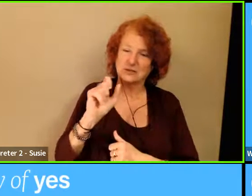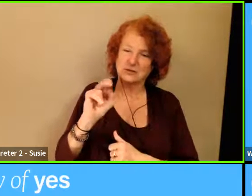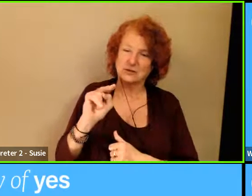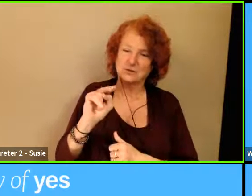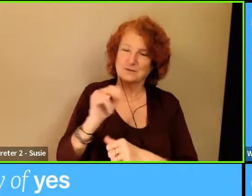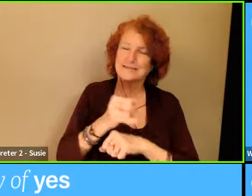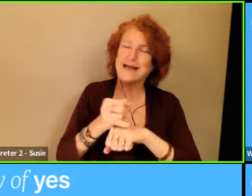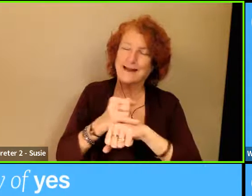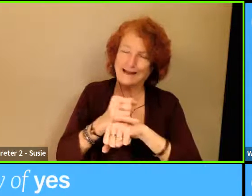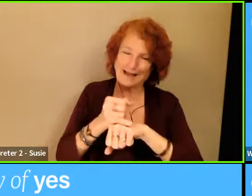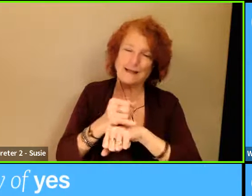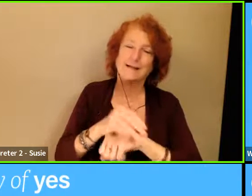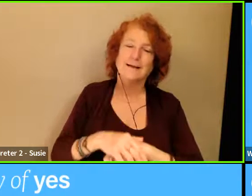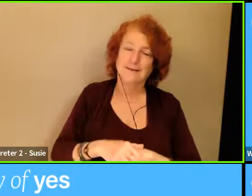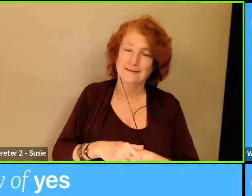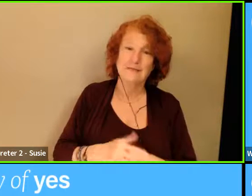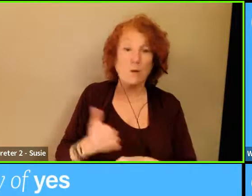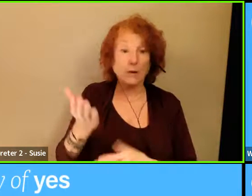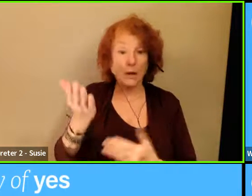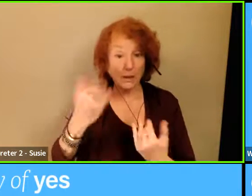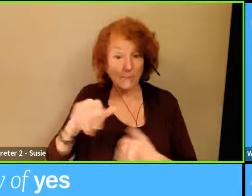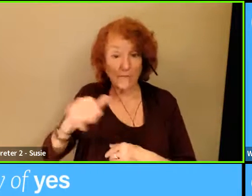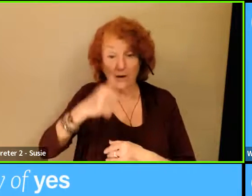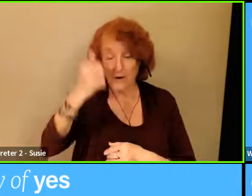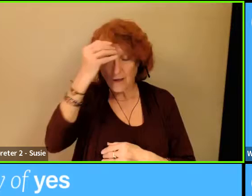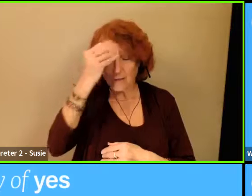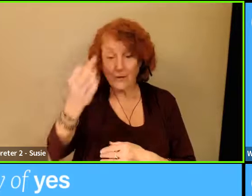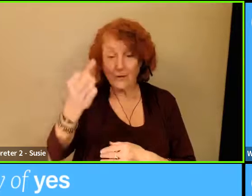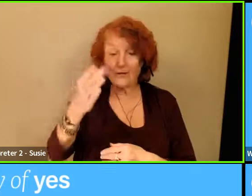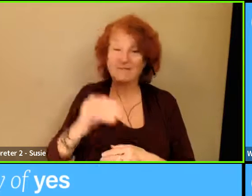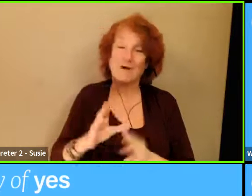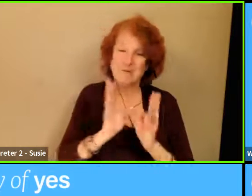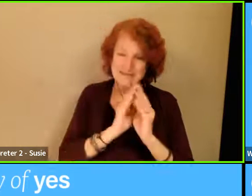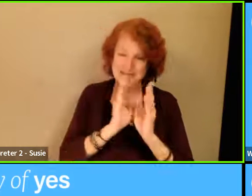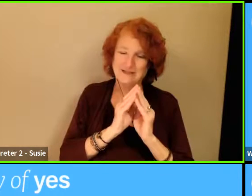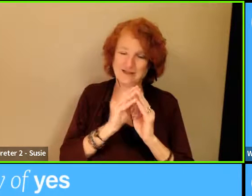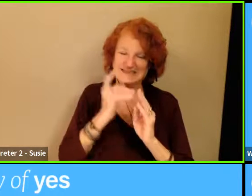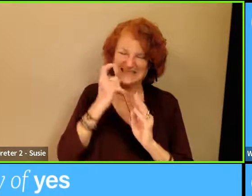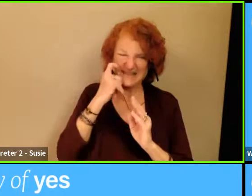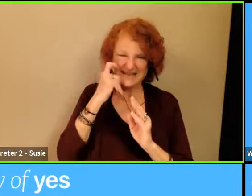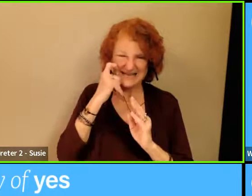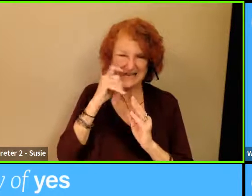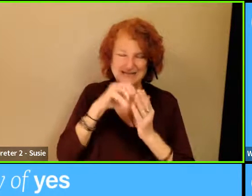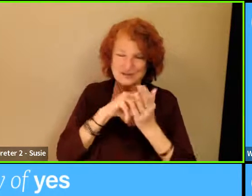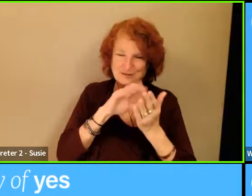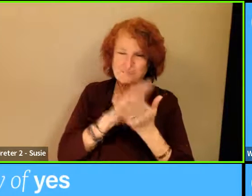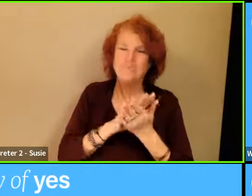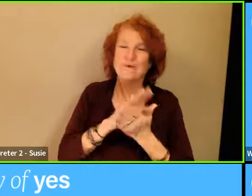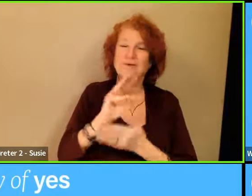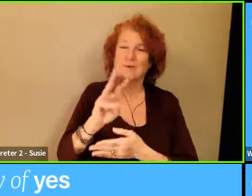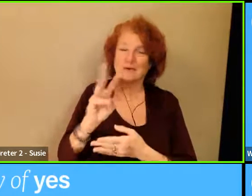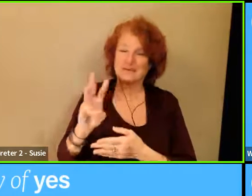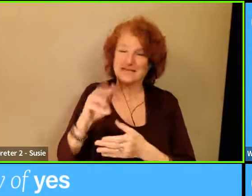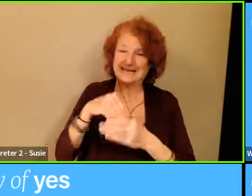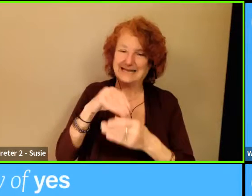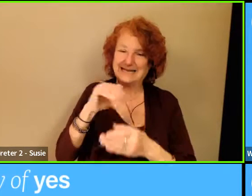info sessions. They're available on our website that I just plugged into the chat if you want to register for those Zoom links as well.